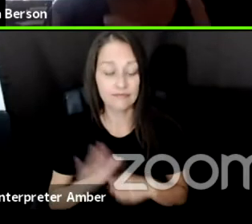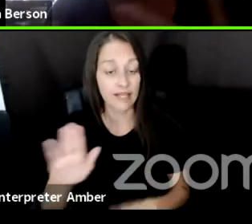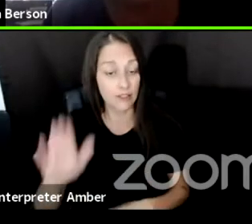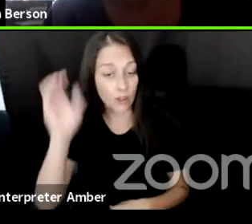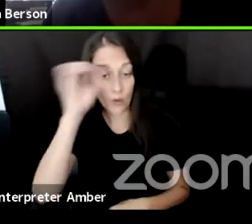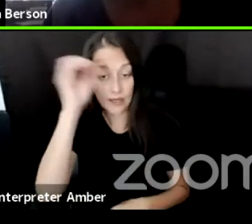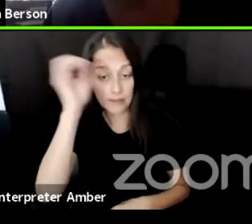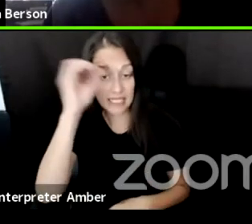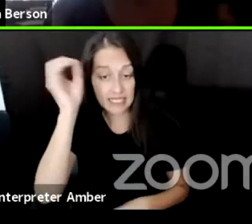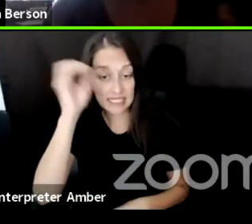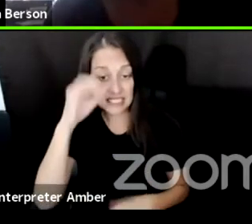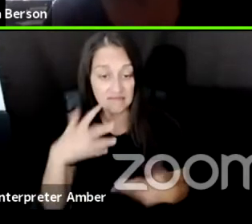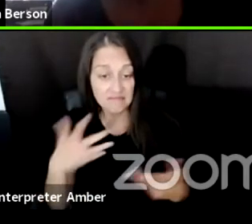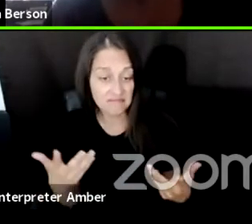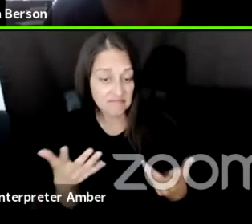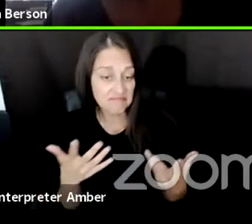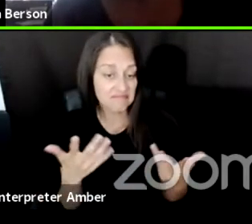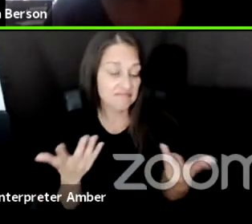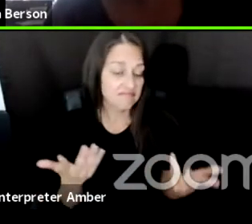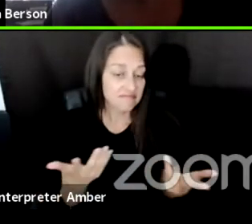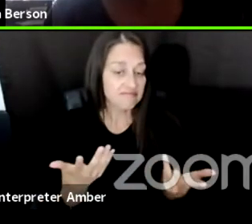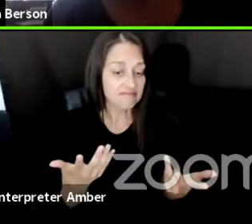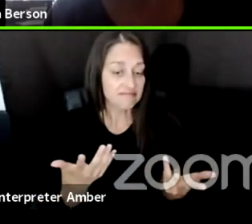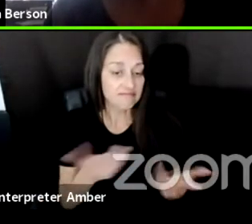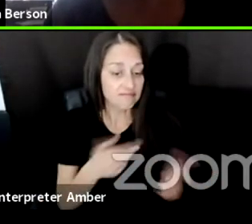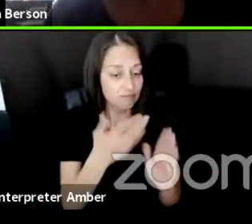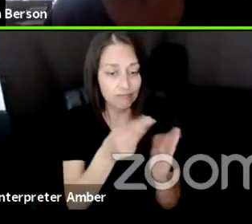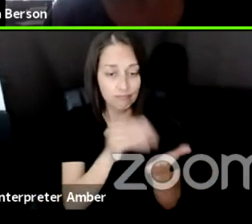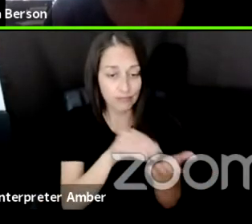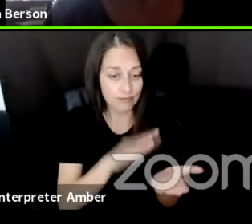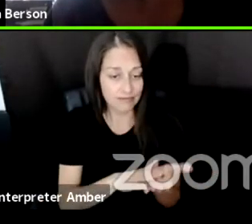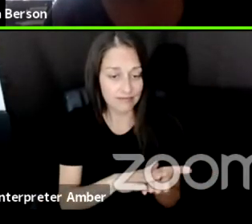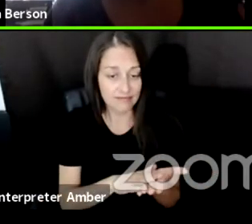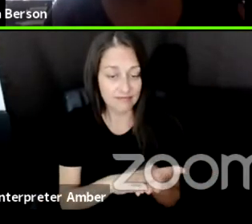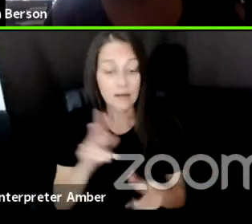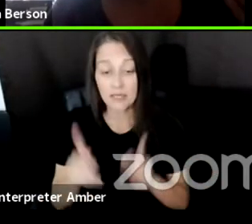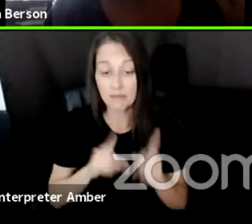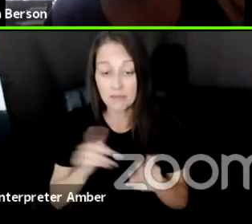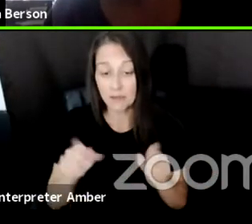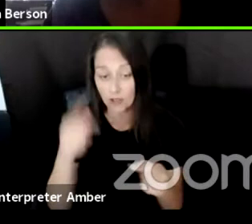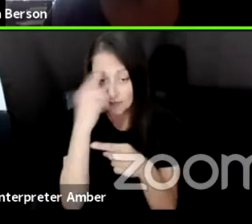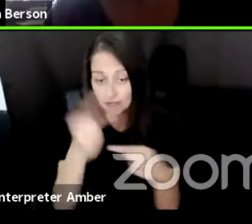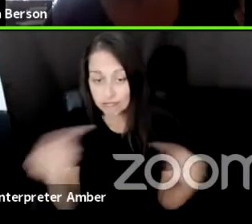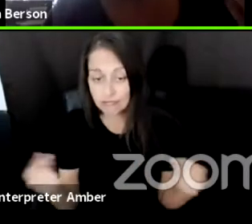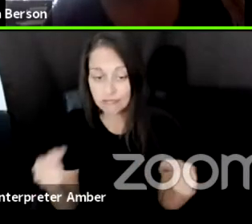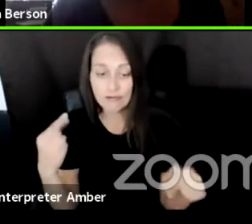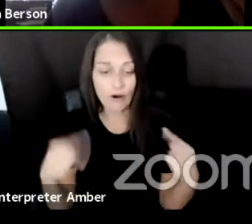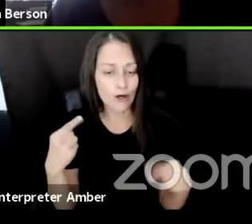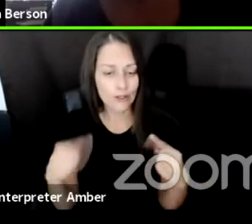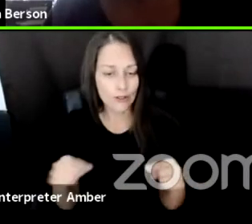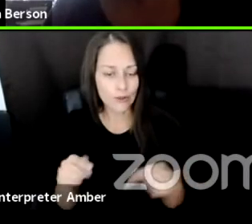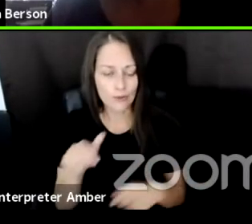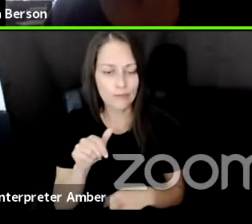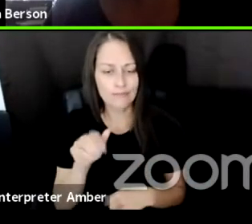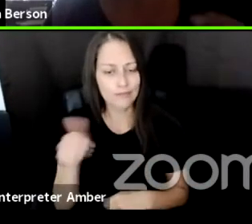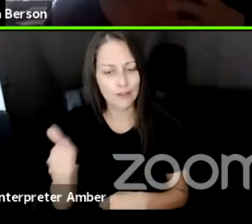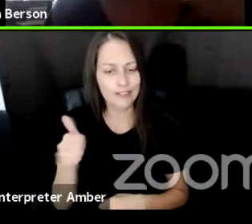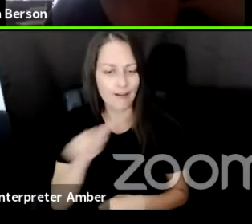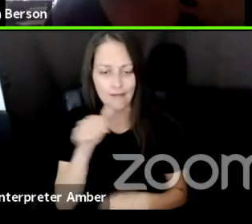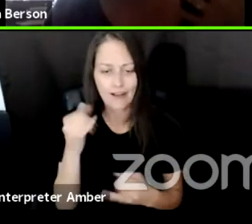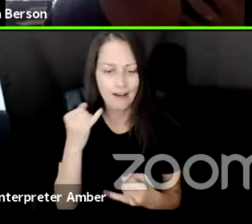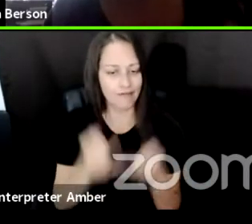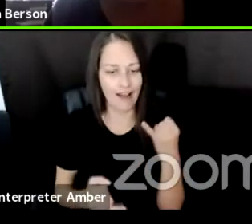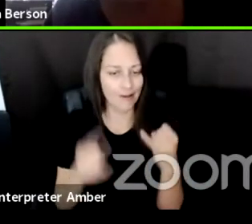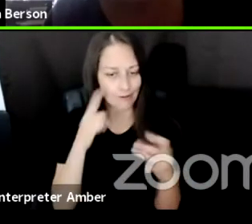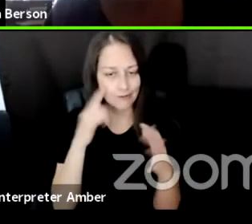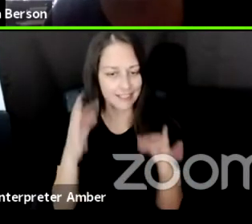to. People can argue with you, you're not the last word. But if you have a voice and you have some knowledge and